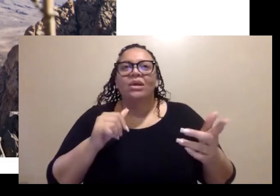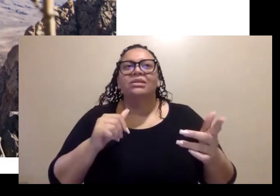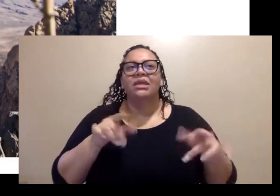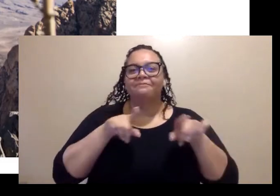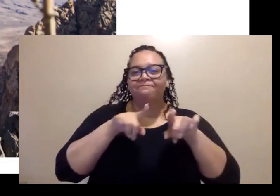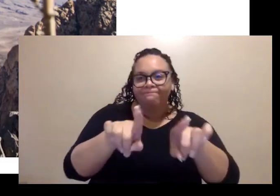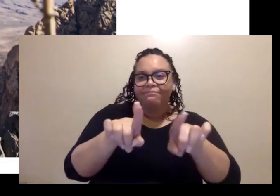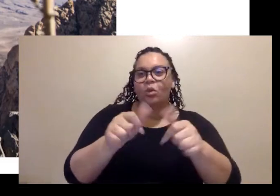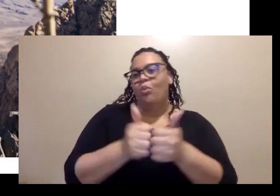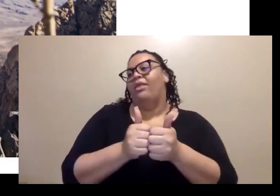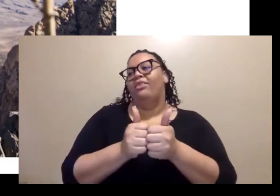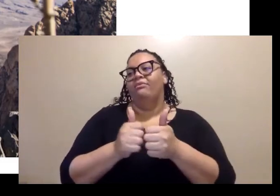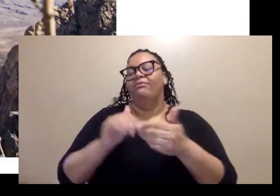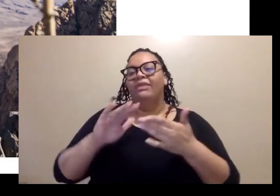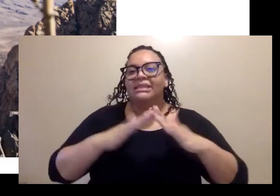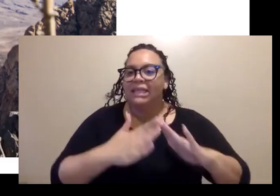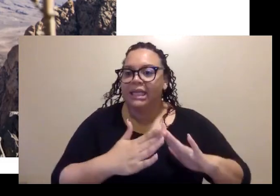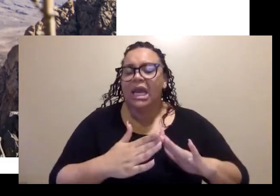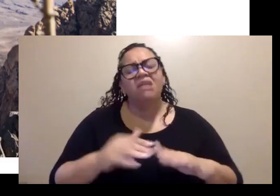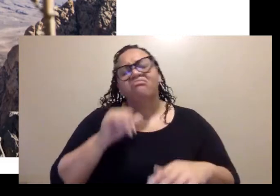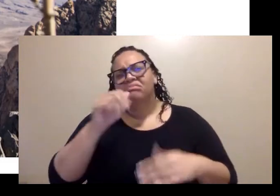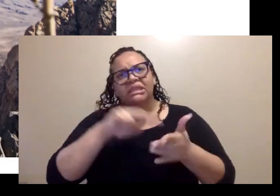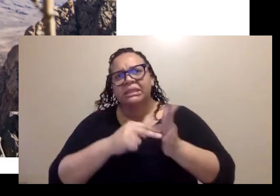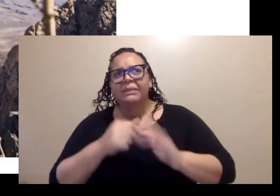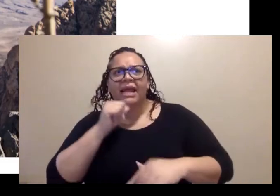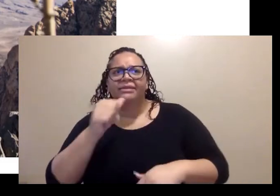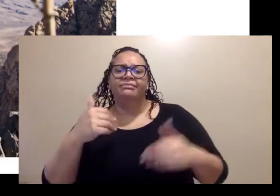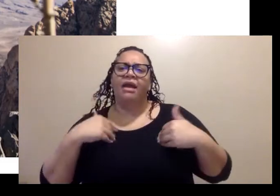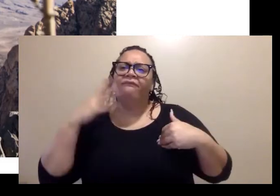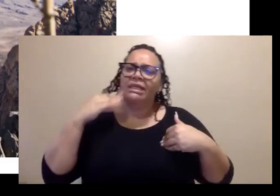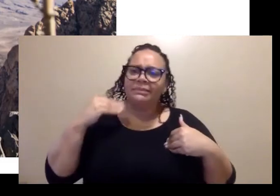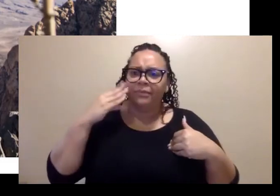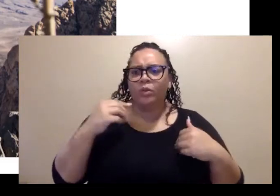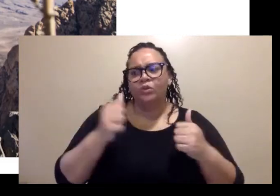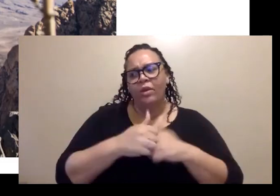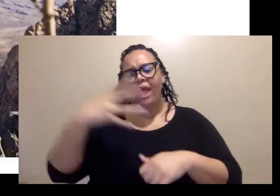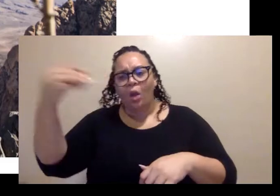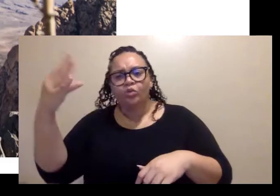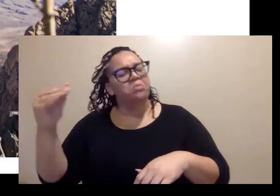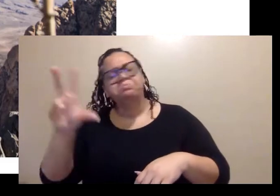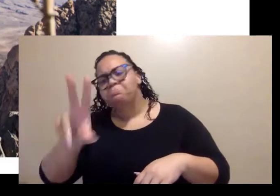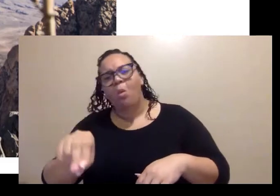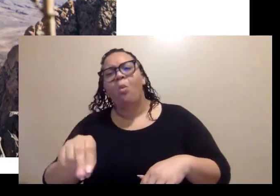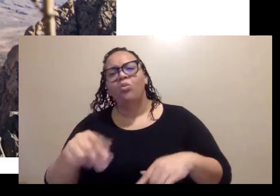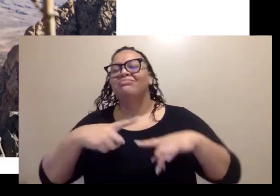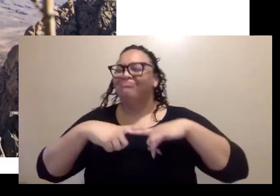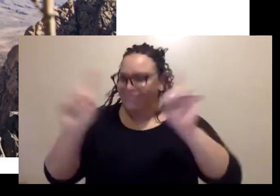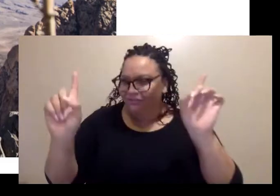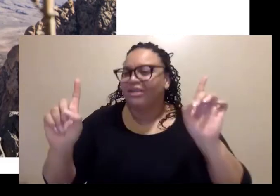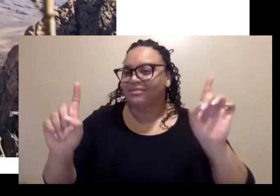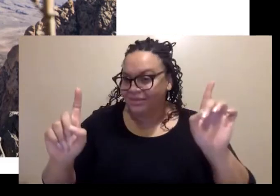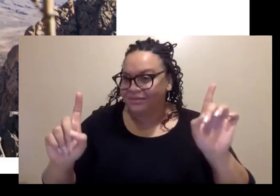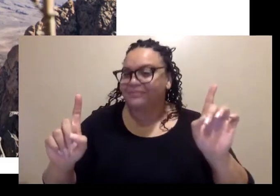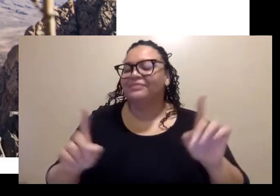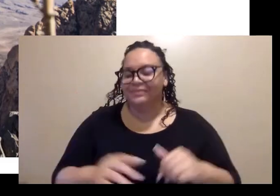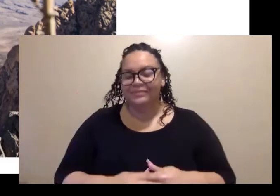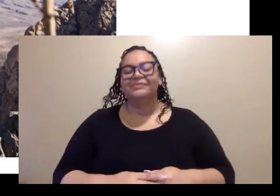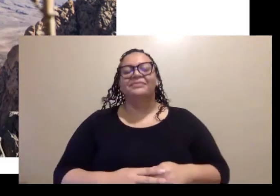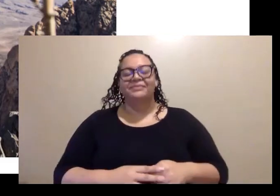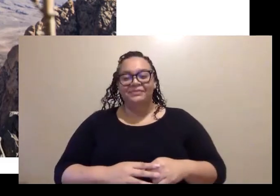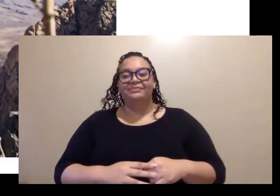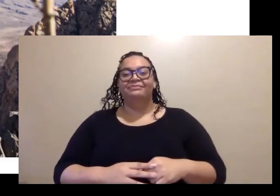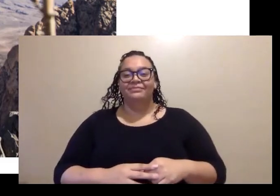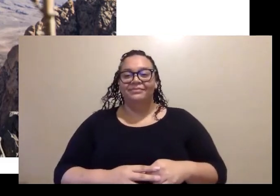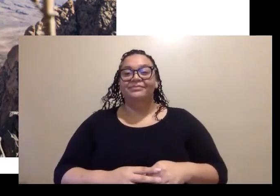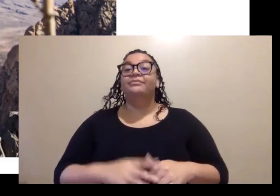city. But that doesn't mean that I didn't experience the outdoors. It was just a different form of outdoors, right? Playing at the park and things like that. And then